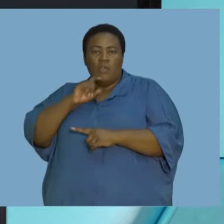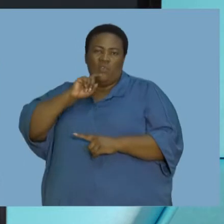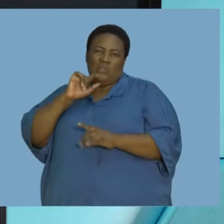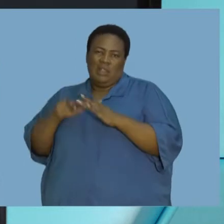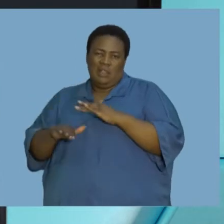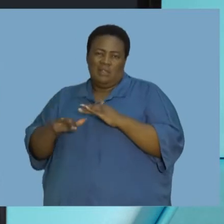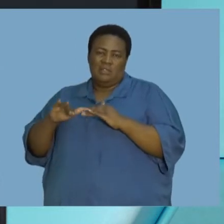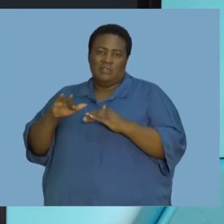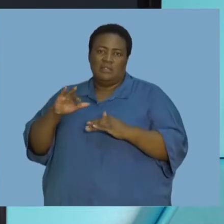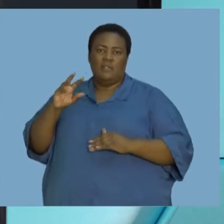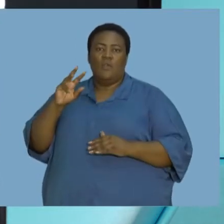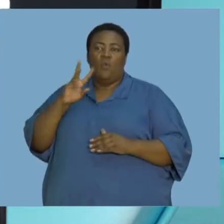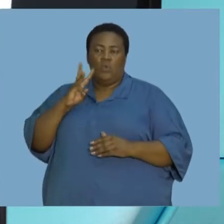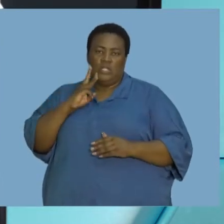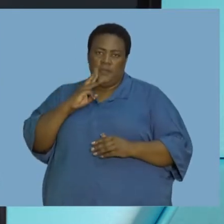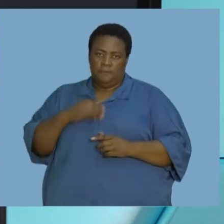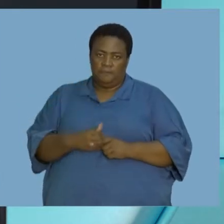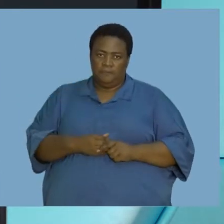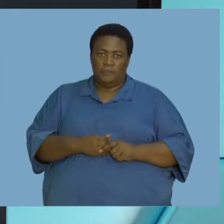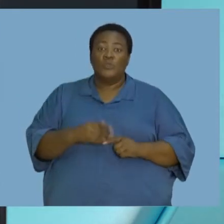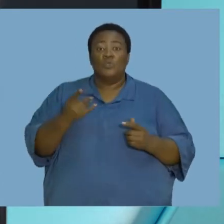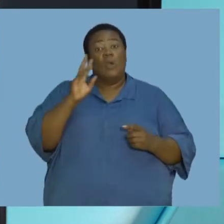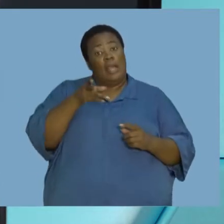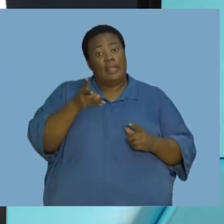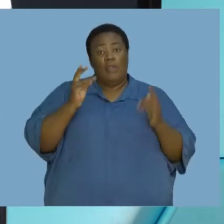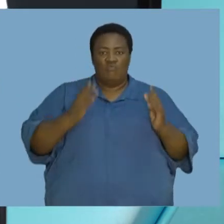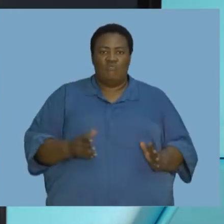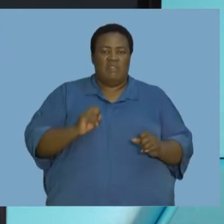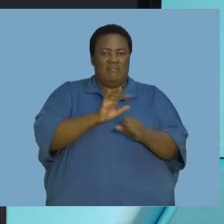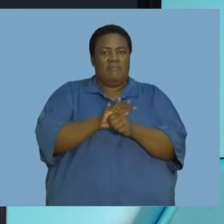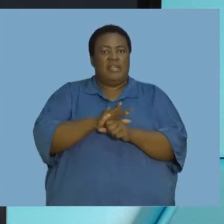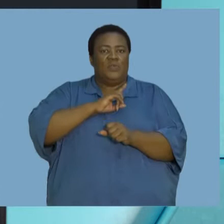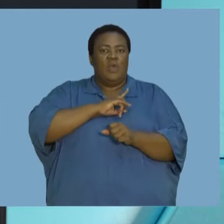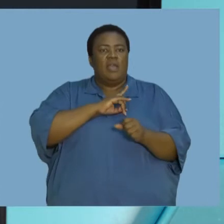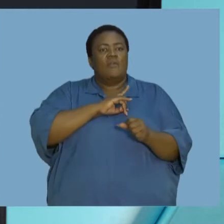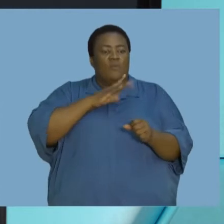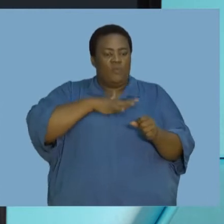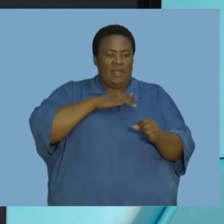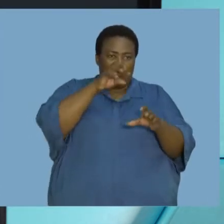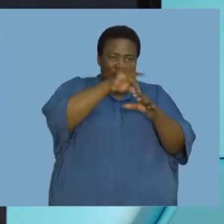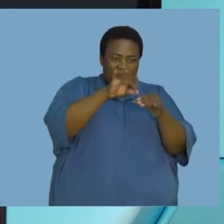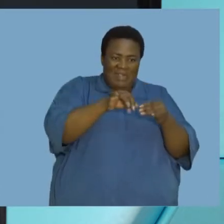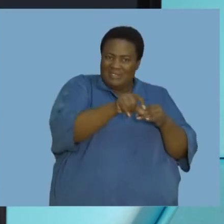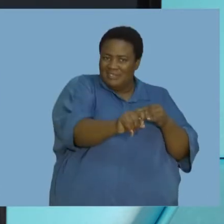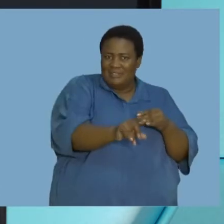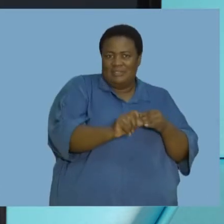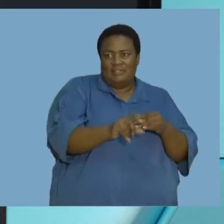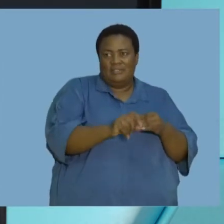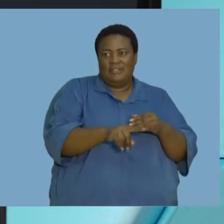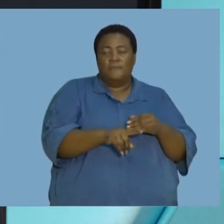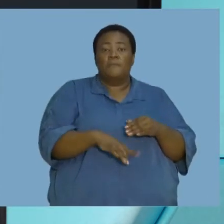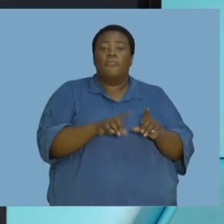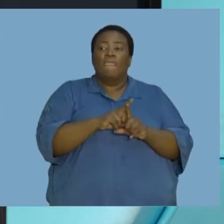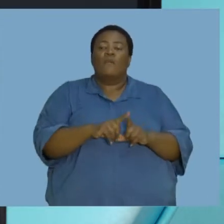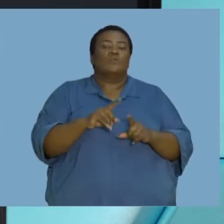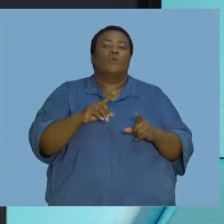So again, a human impact because we're bringing in these exotic plants. Wastage from the way water is